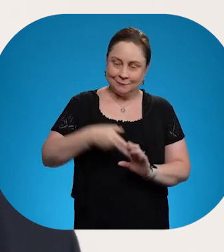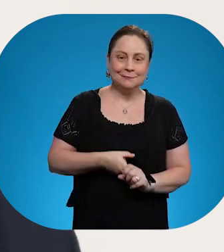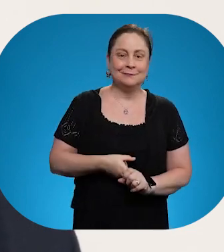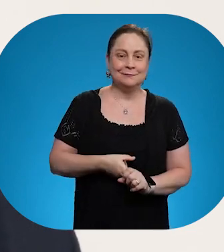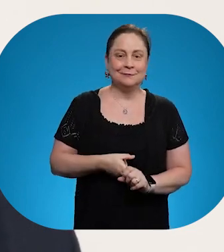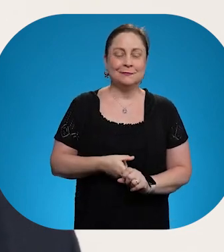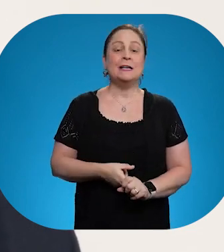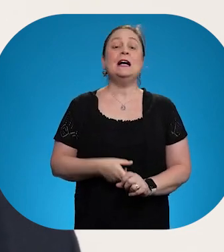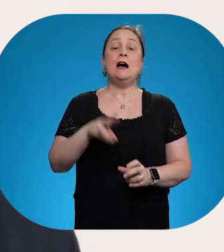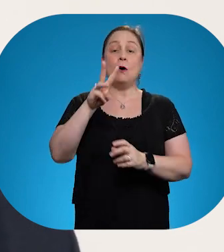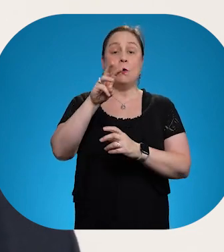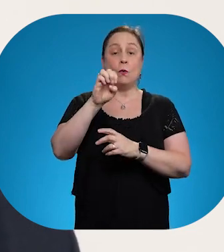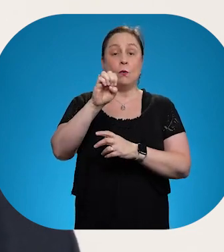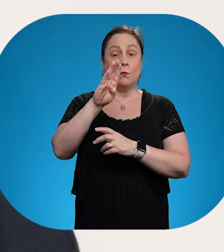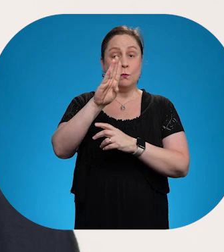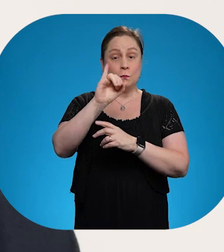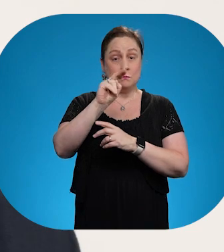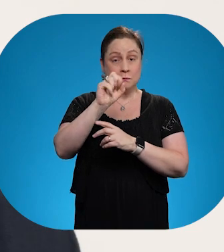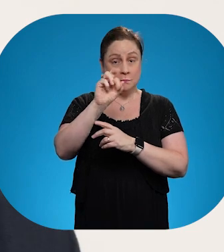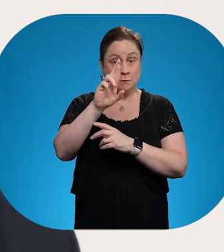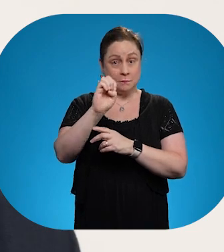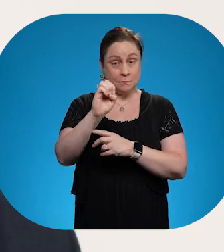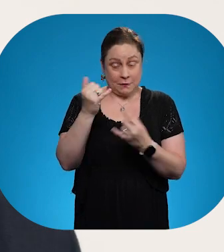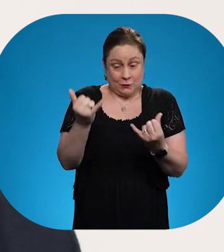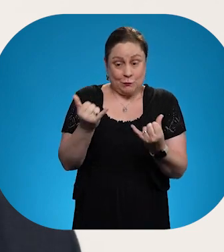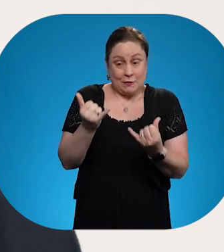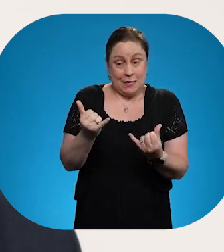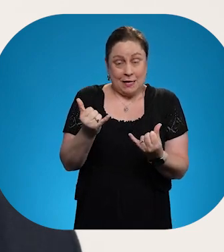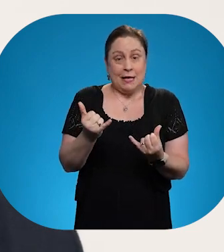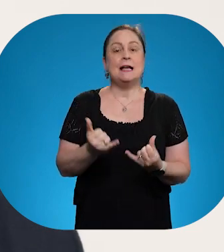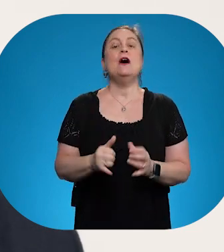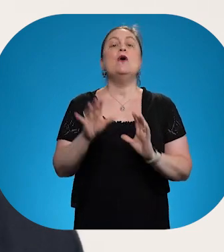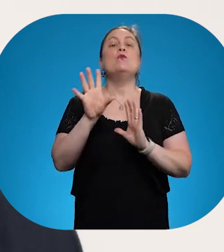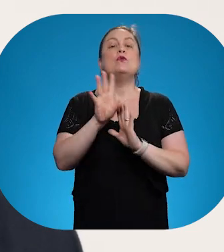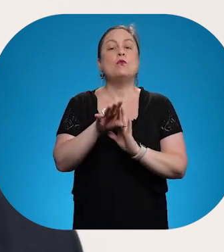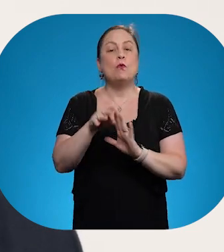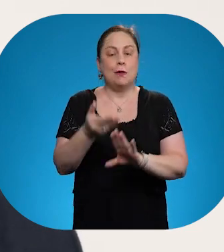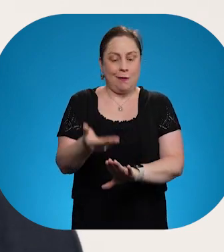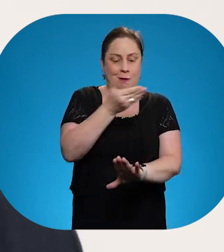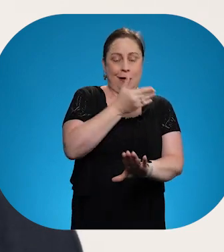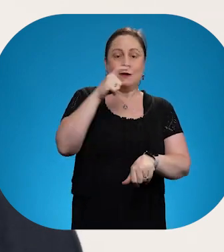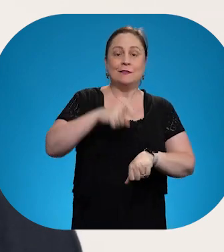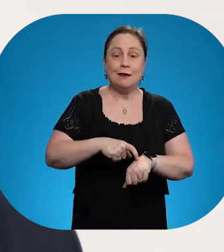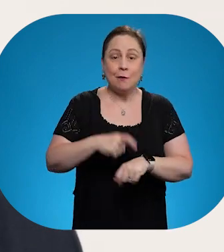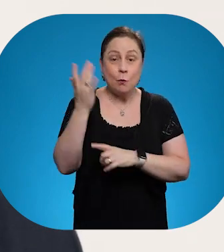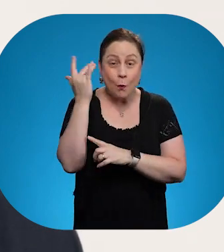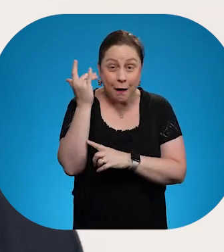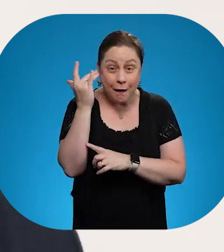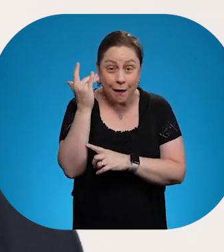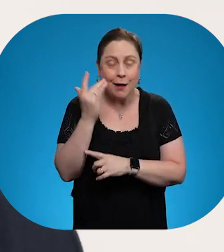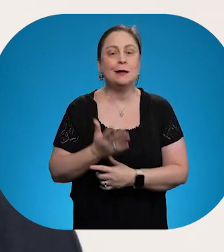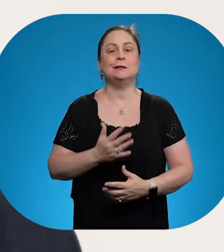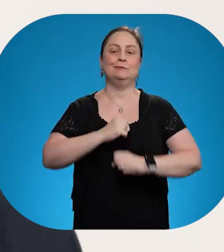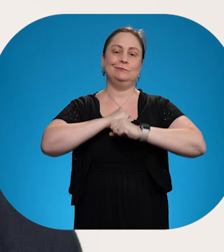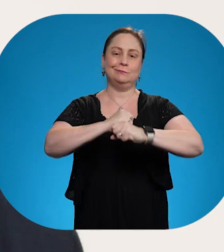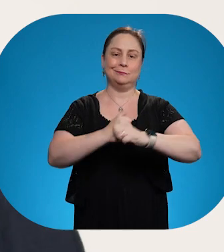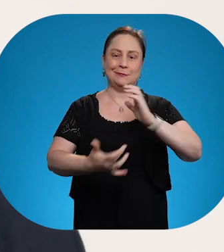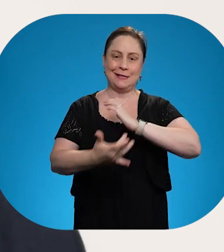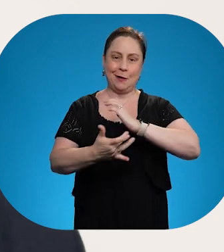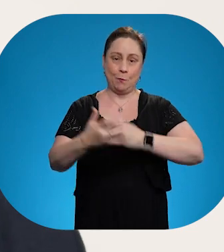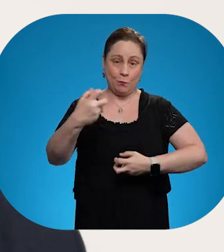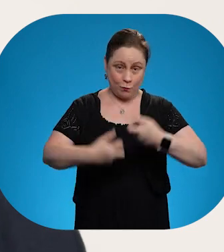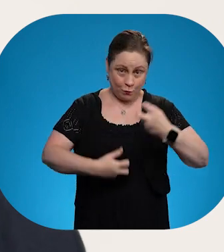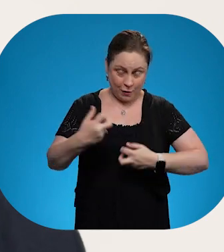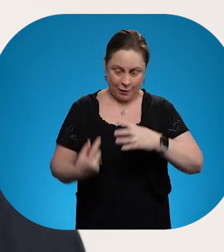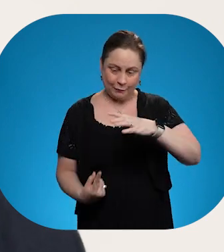of the webinar that you're going to participate in today is recorded ahead of time in an effort to prevent technical problems from surfacing.